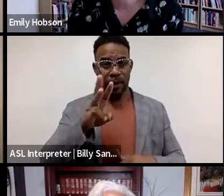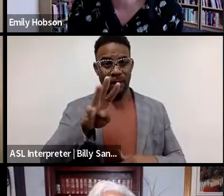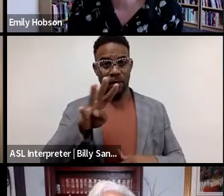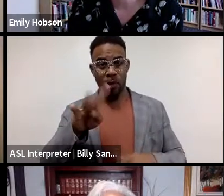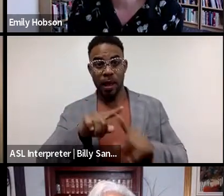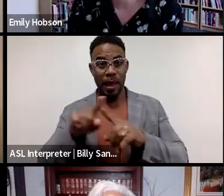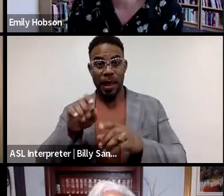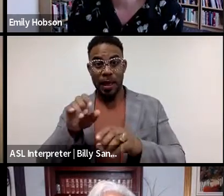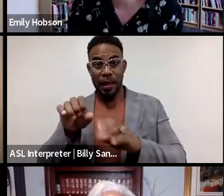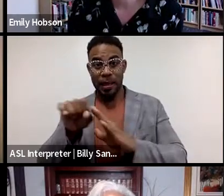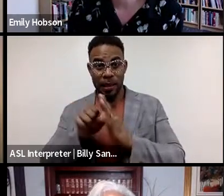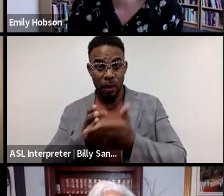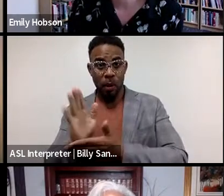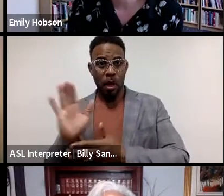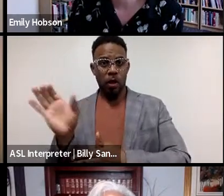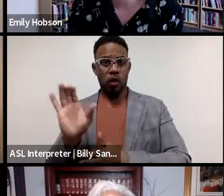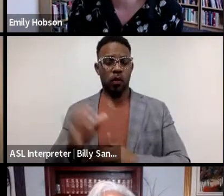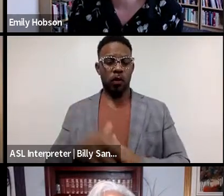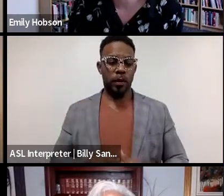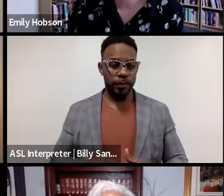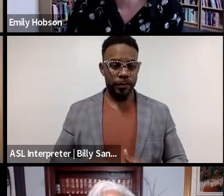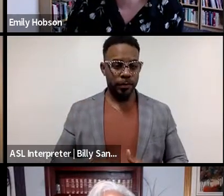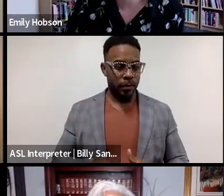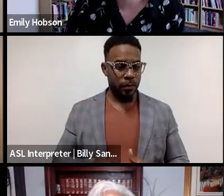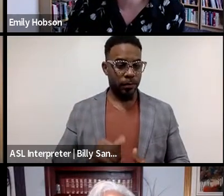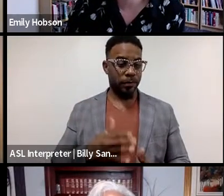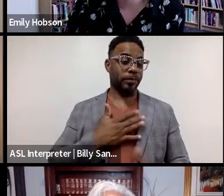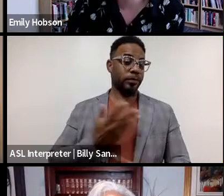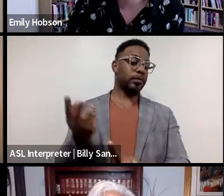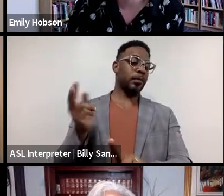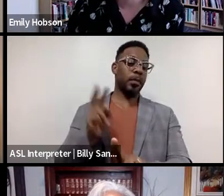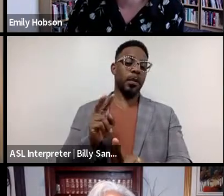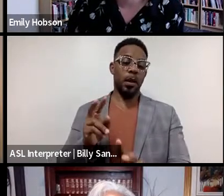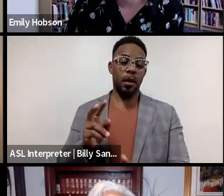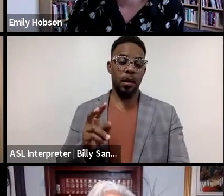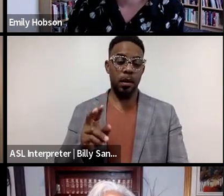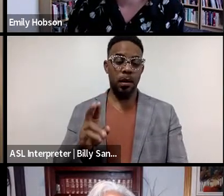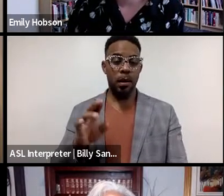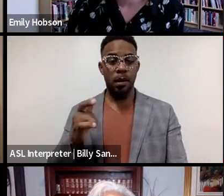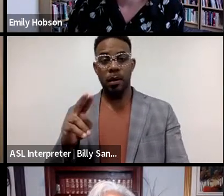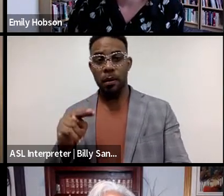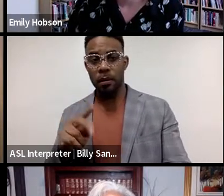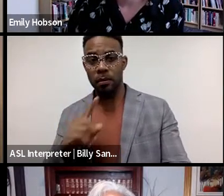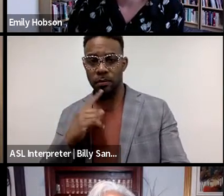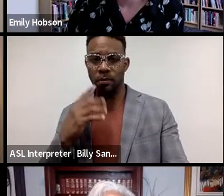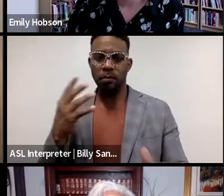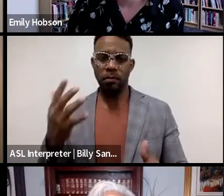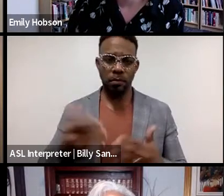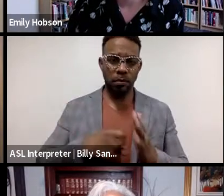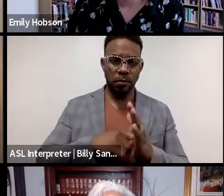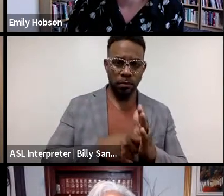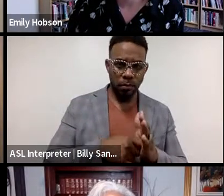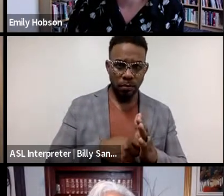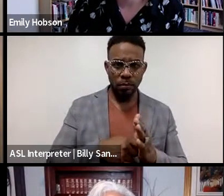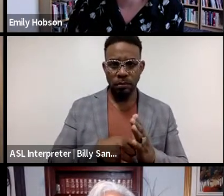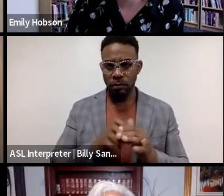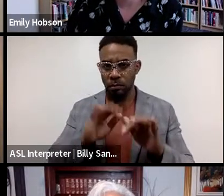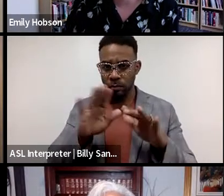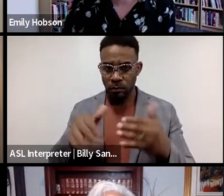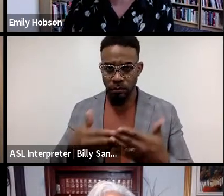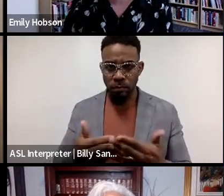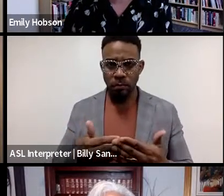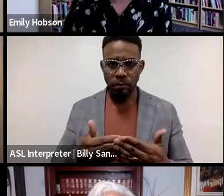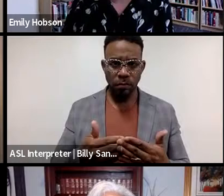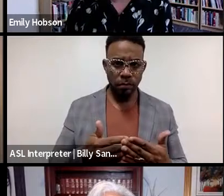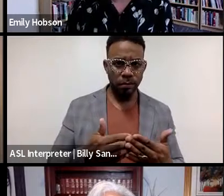states' rights conservatives. And in my view, Reagan is kind of the key for all